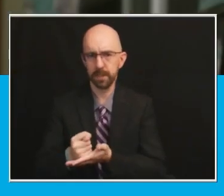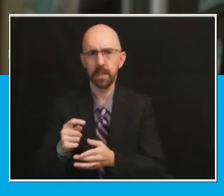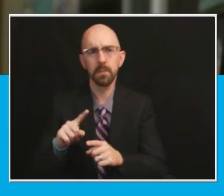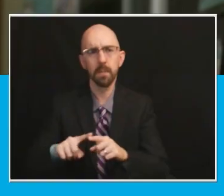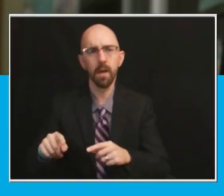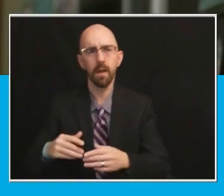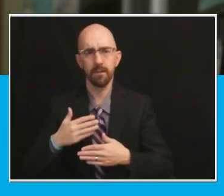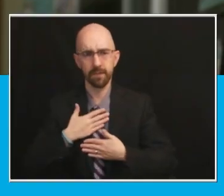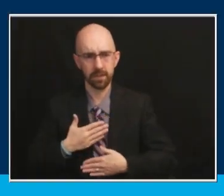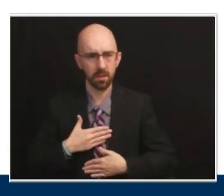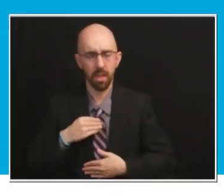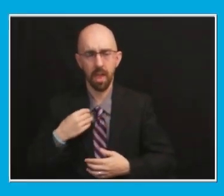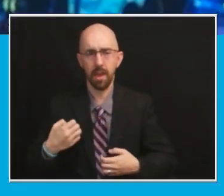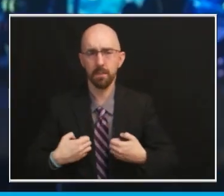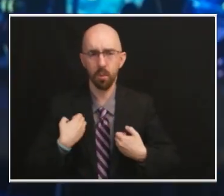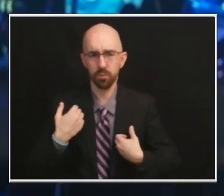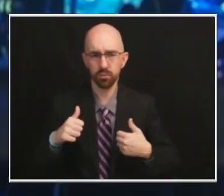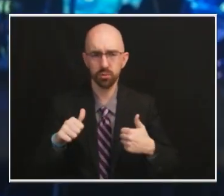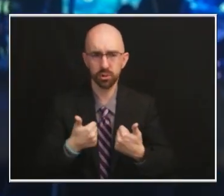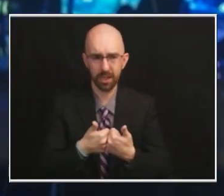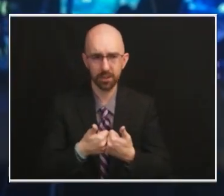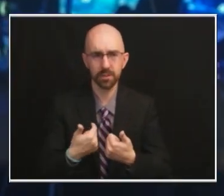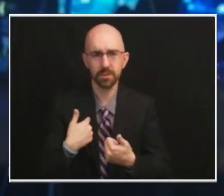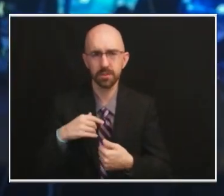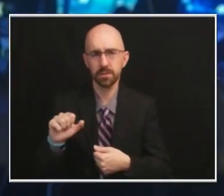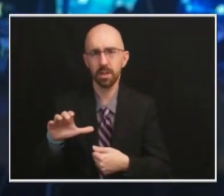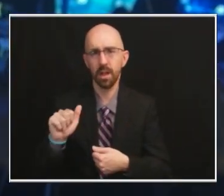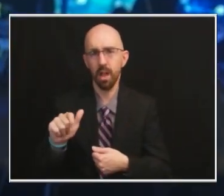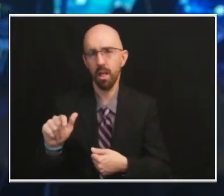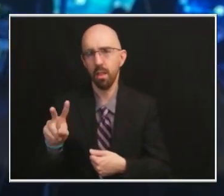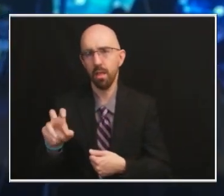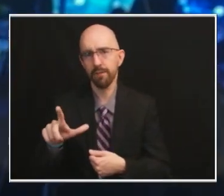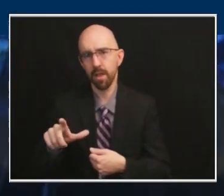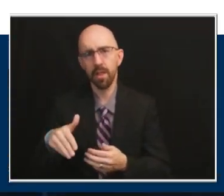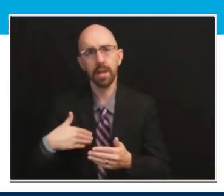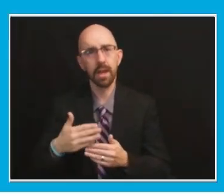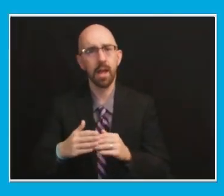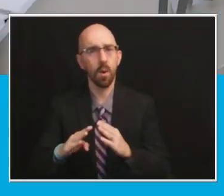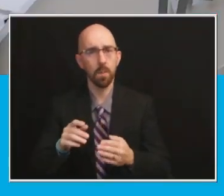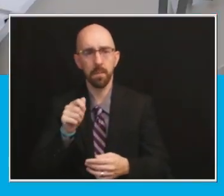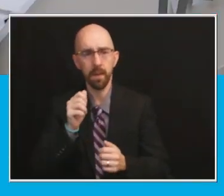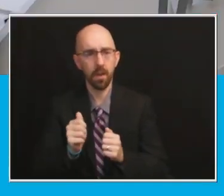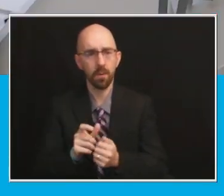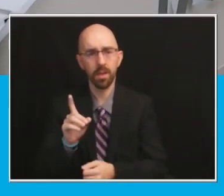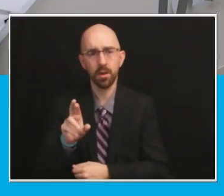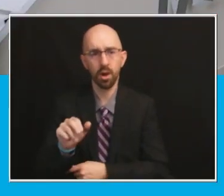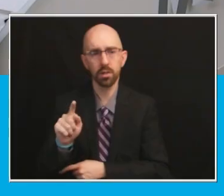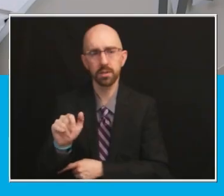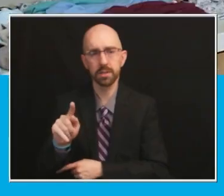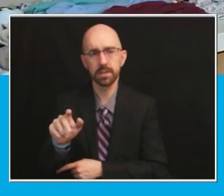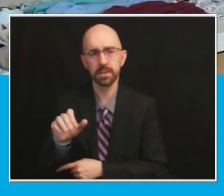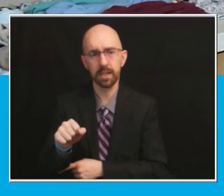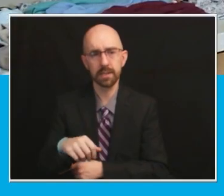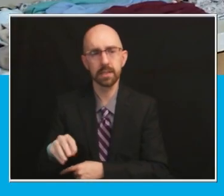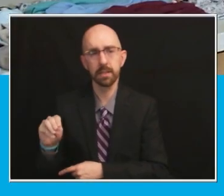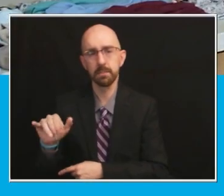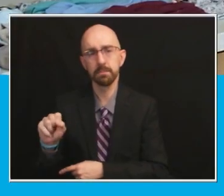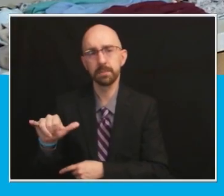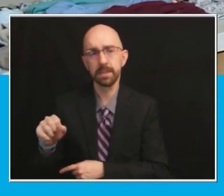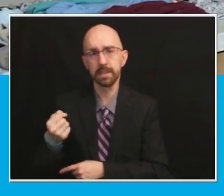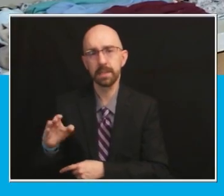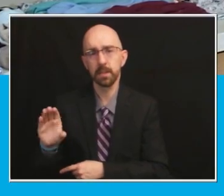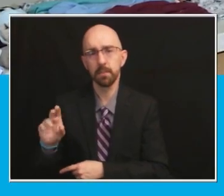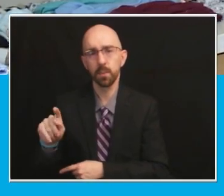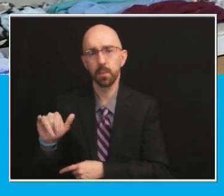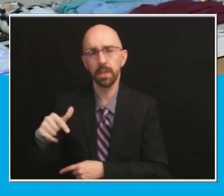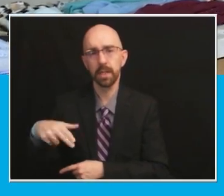and emotional challenges. I'm Jessica Lovell on the next Open Mics with Dr. Stites. Missy's Boutique shows us it's more than